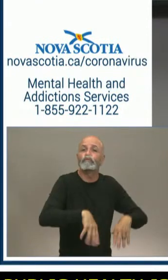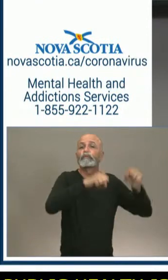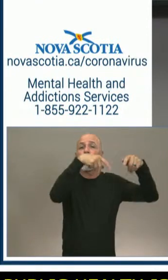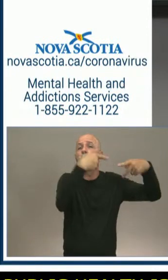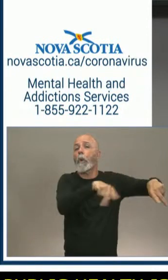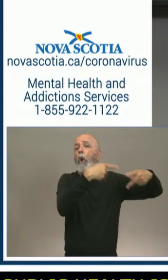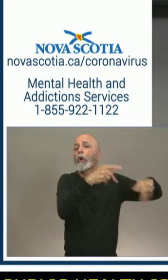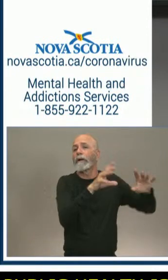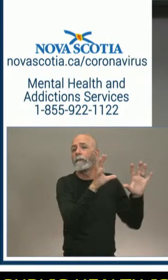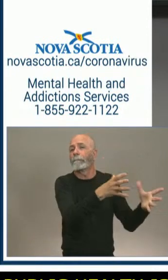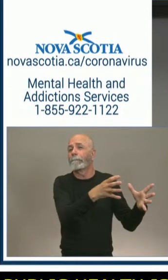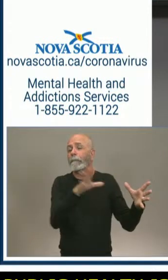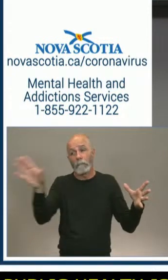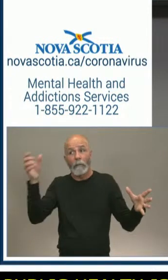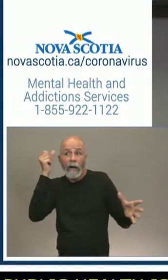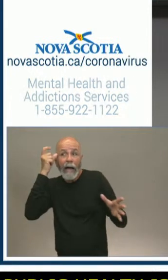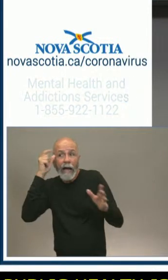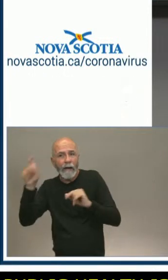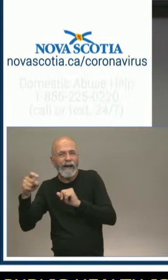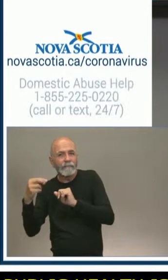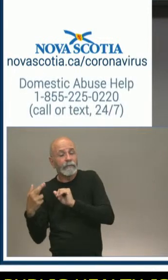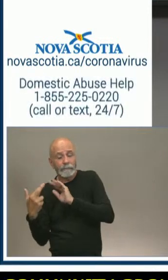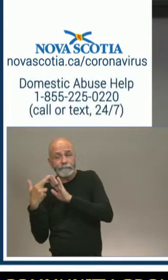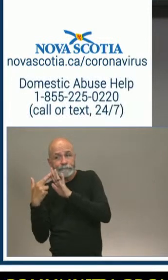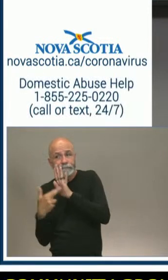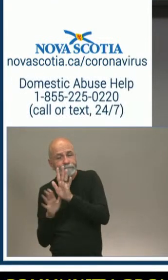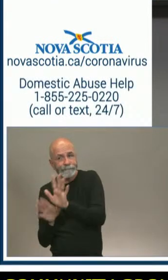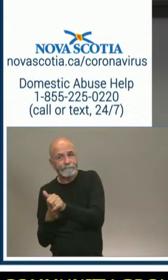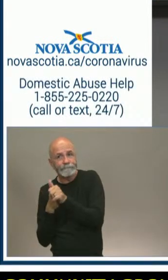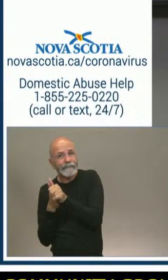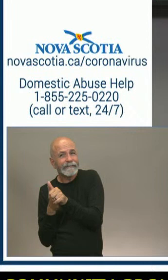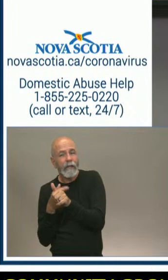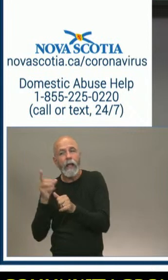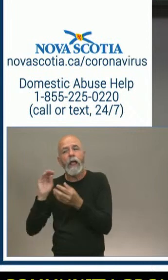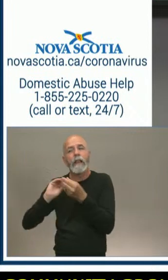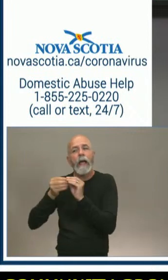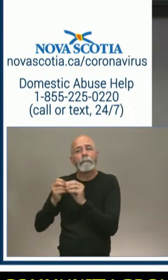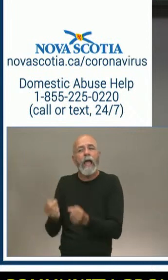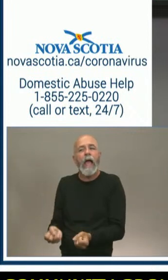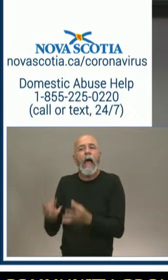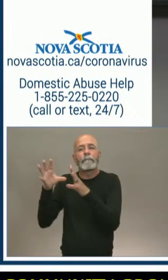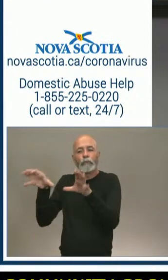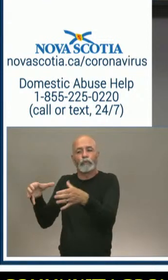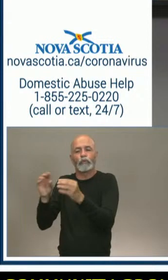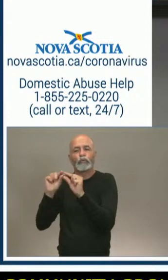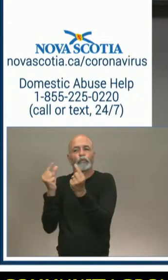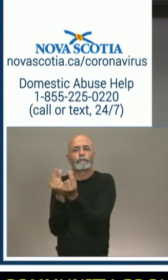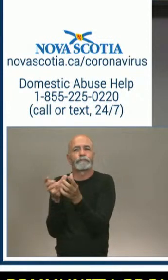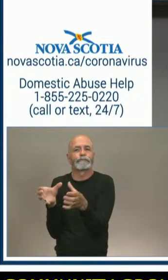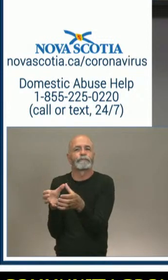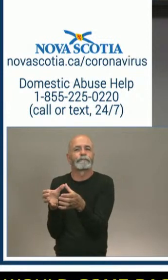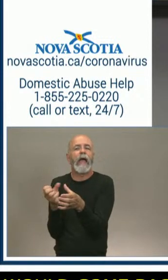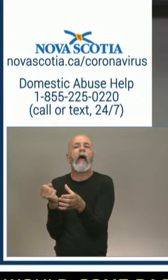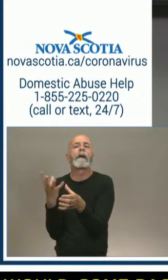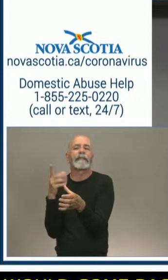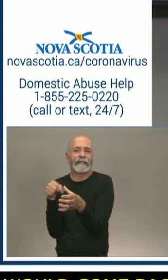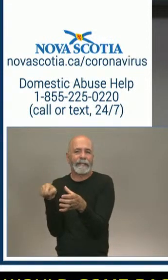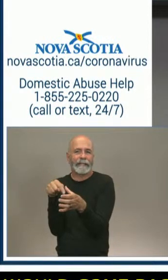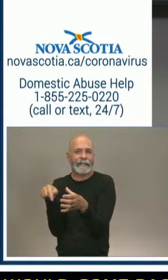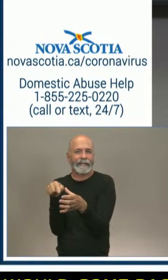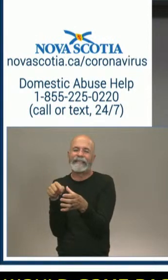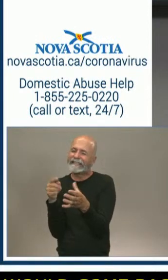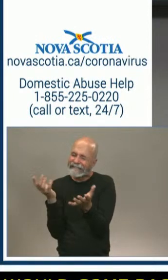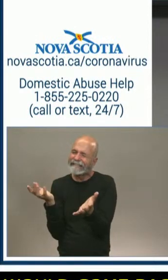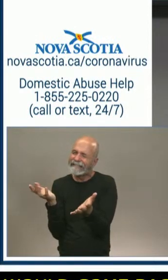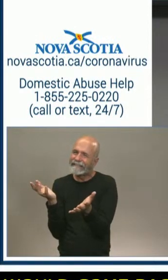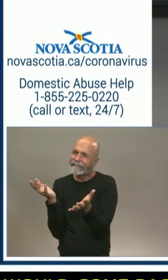done will have to be done within the what's allowable and under the in whatever phase we're at, and it's likely going to be